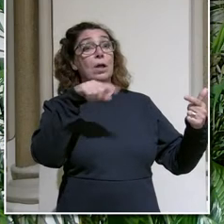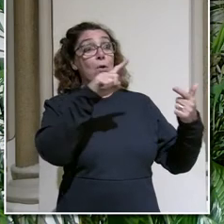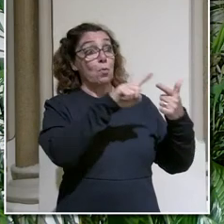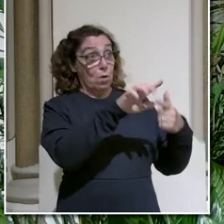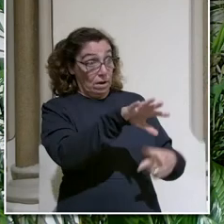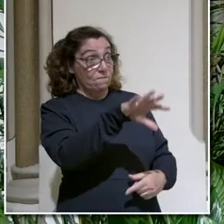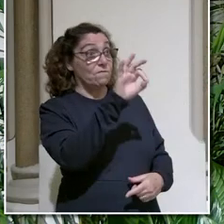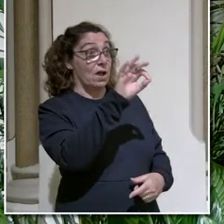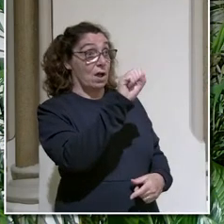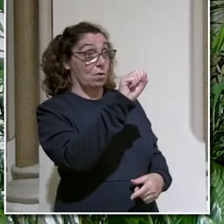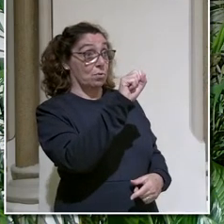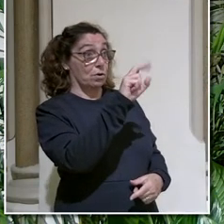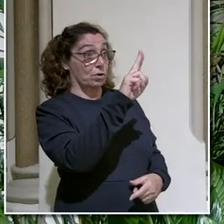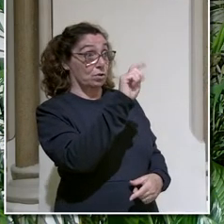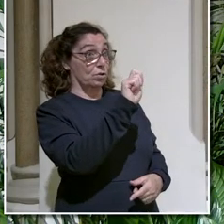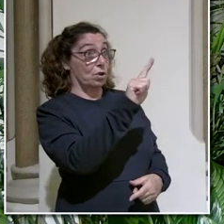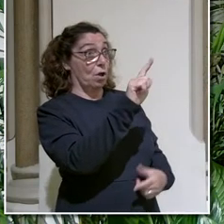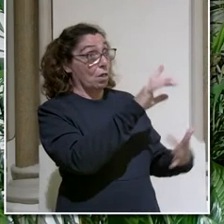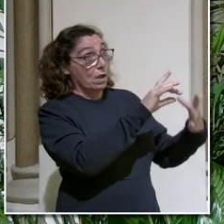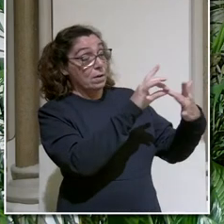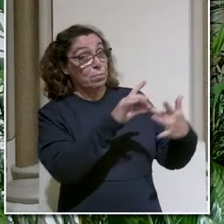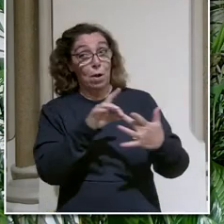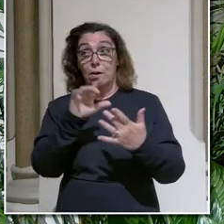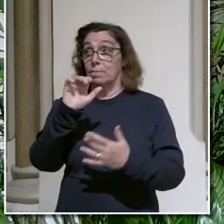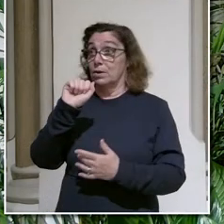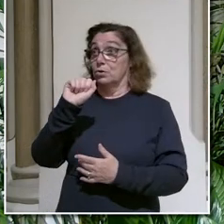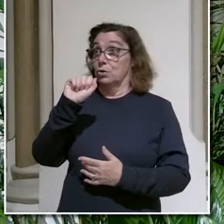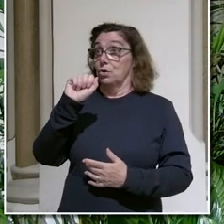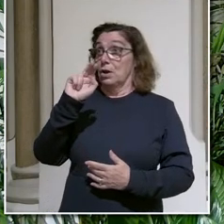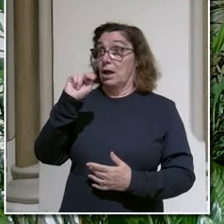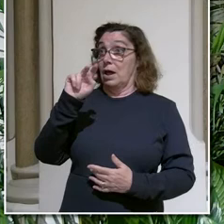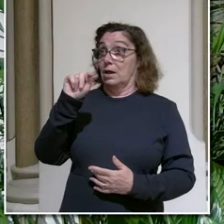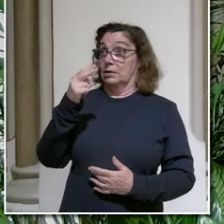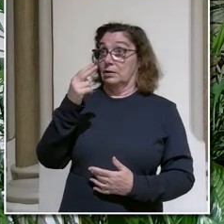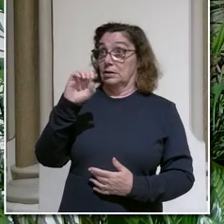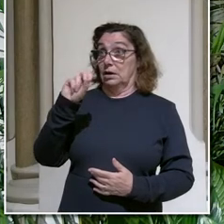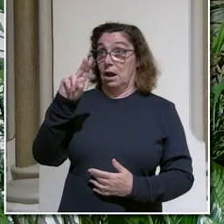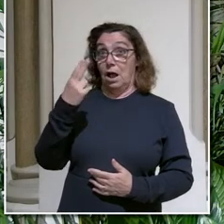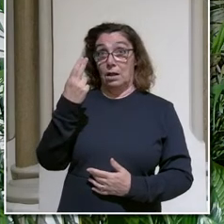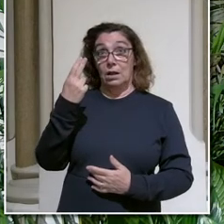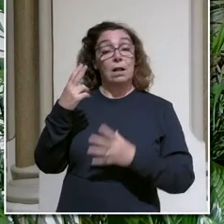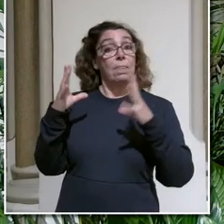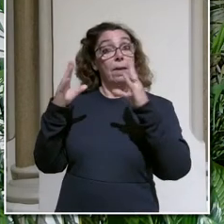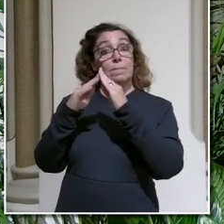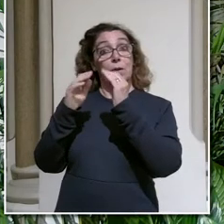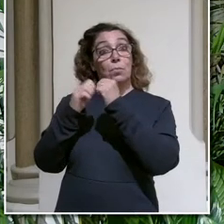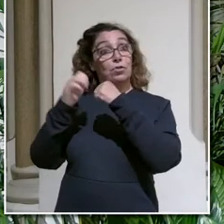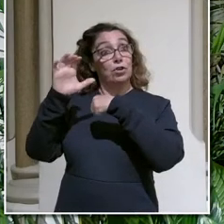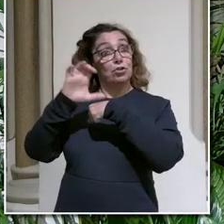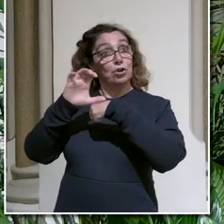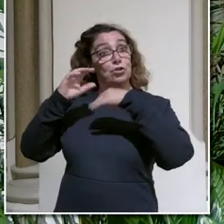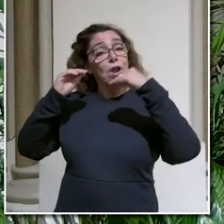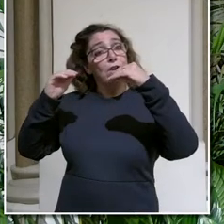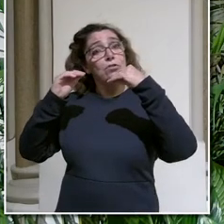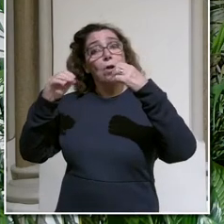Antioch. For a whole year they met with the church, and they taught a large number of